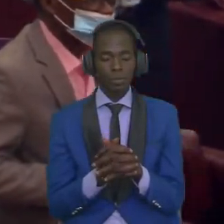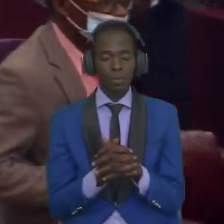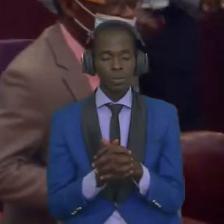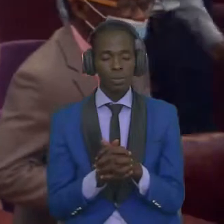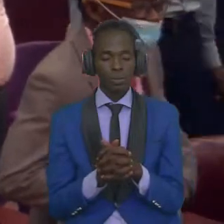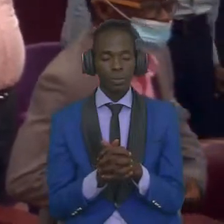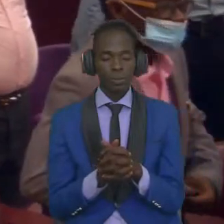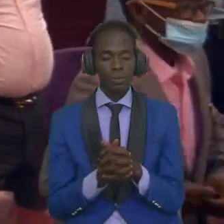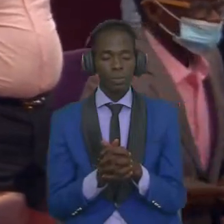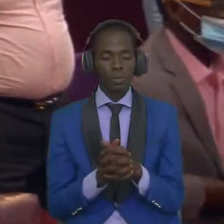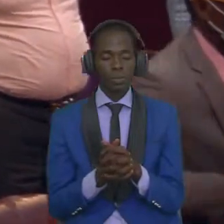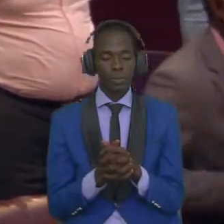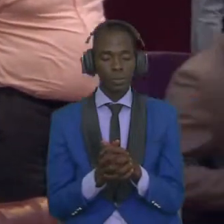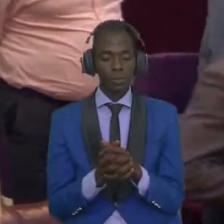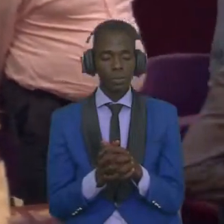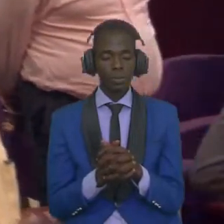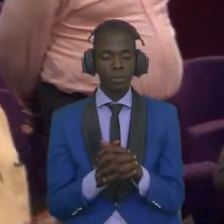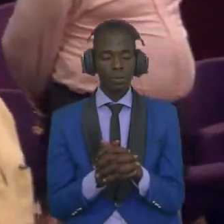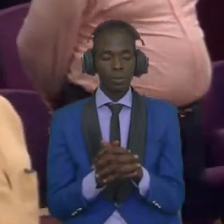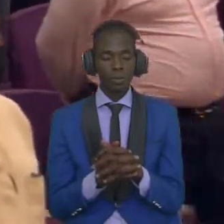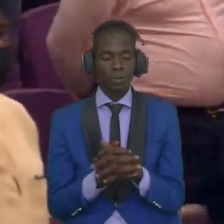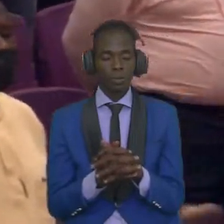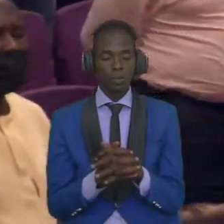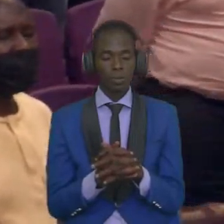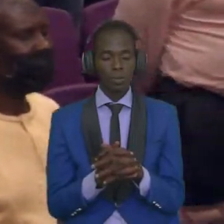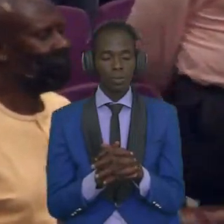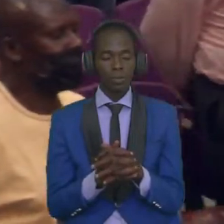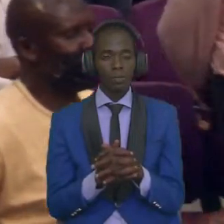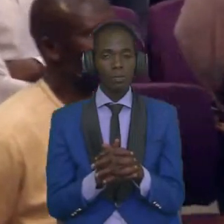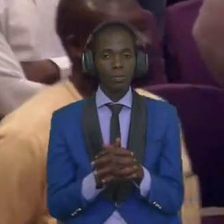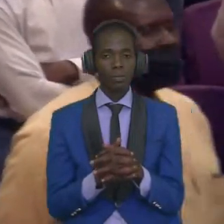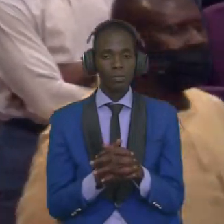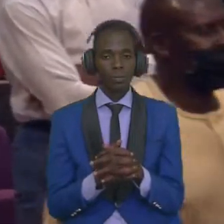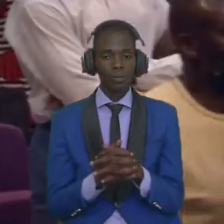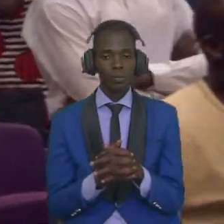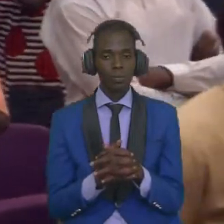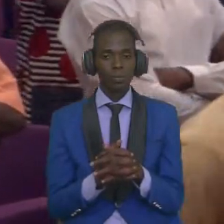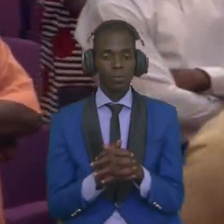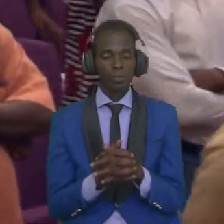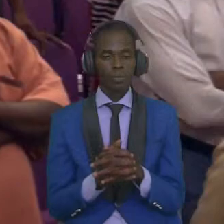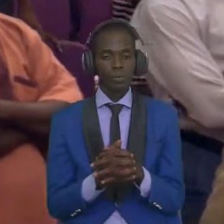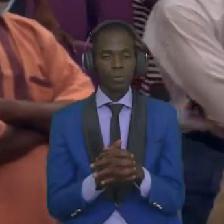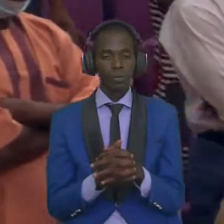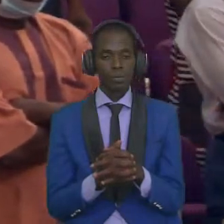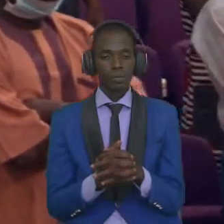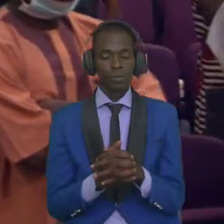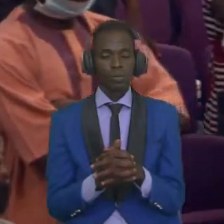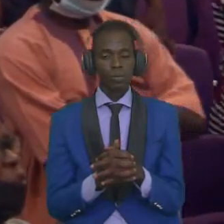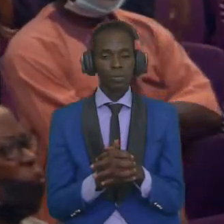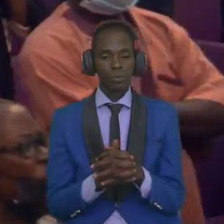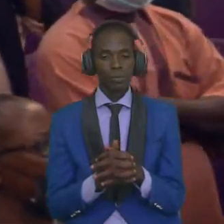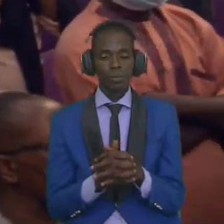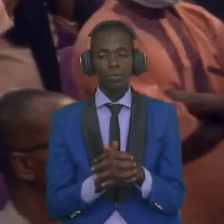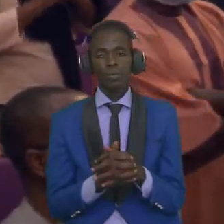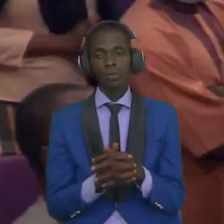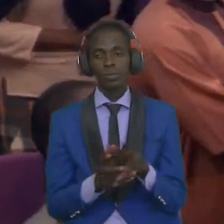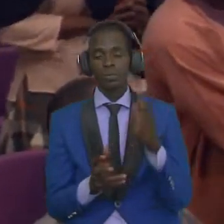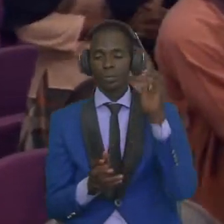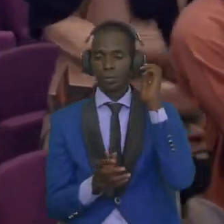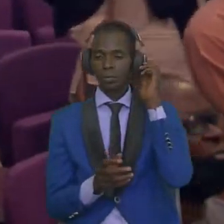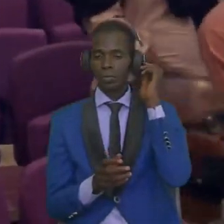in this. Call upon the Lord now and receive grace for salvation. Lord, now,